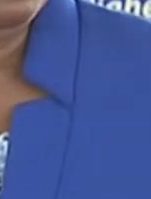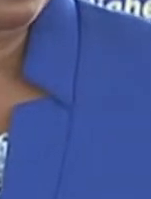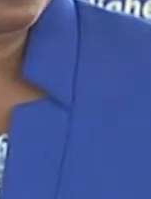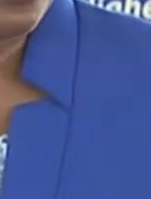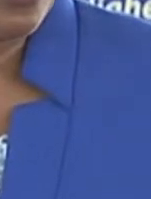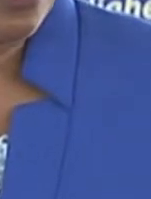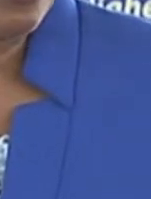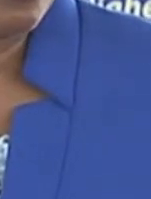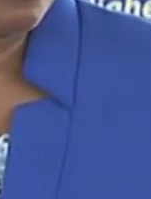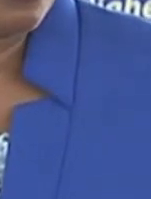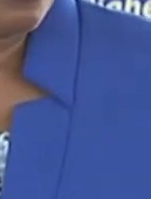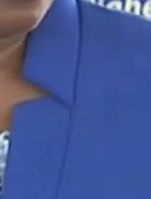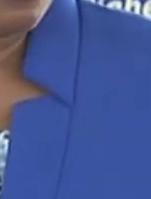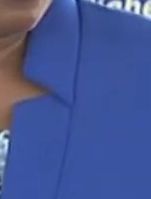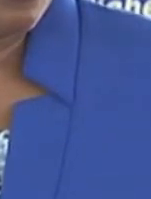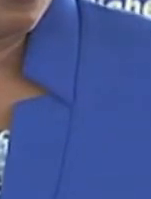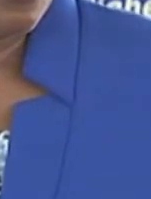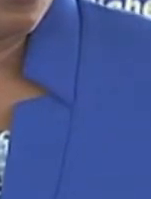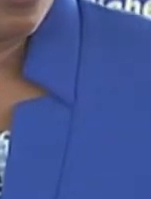within